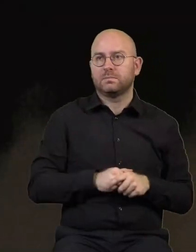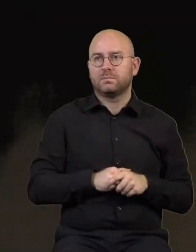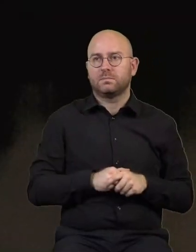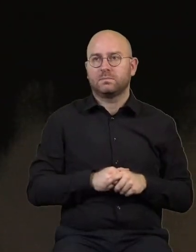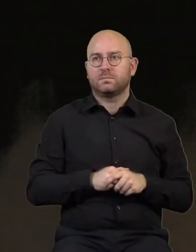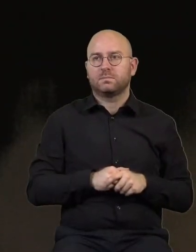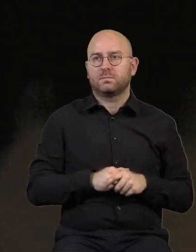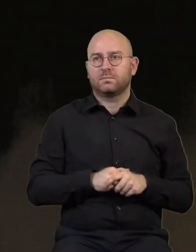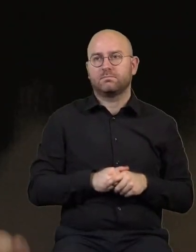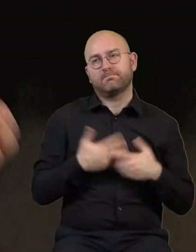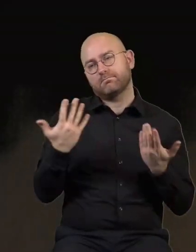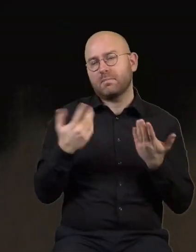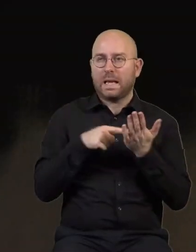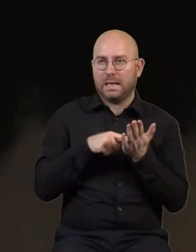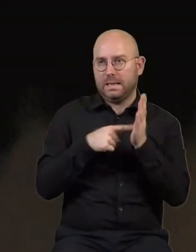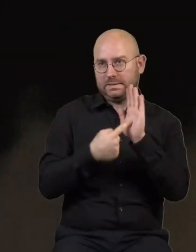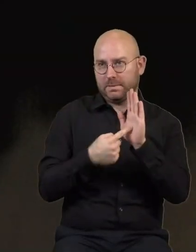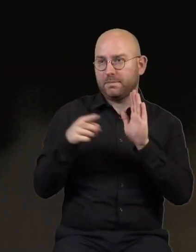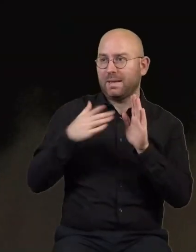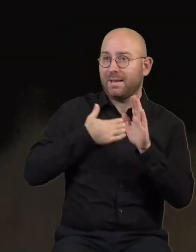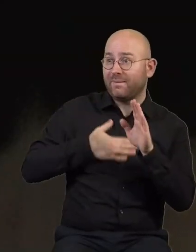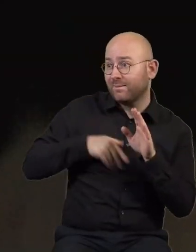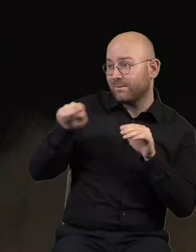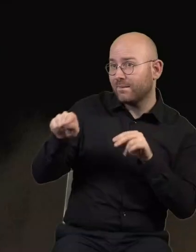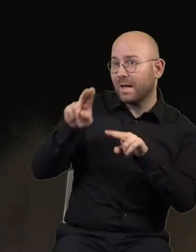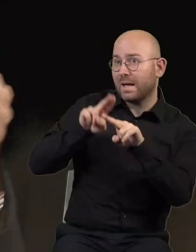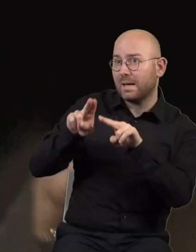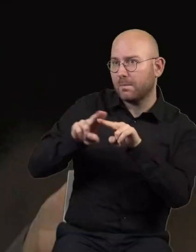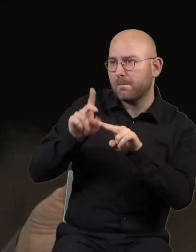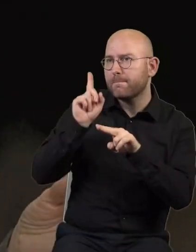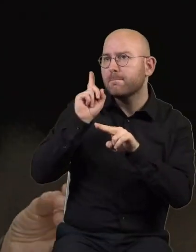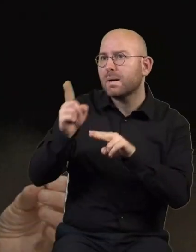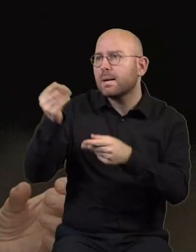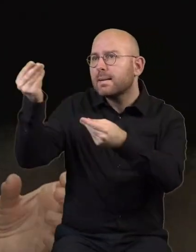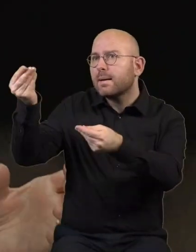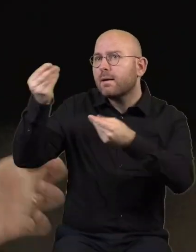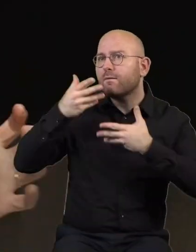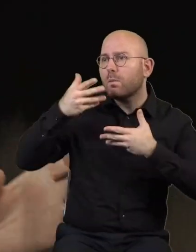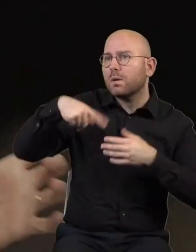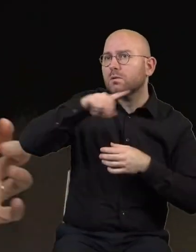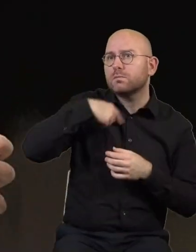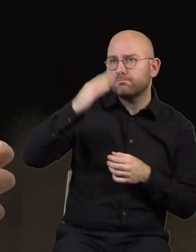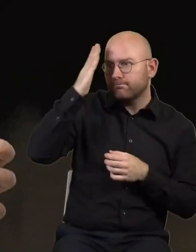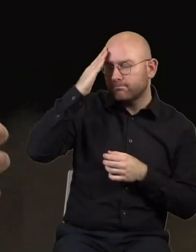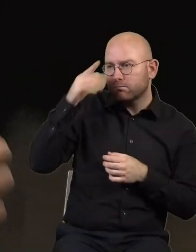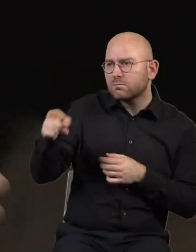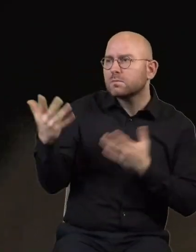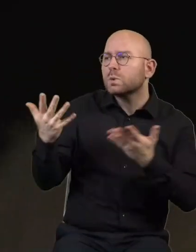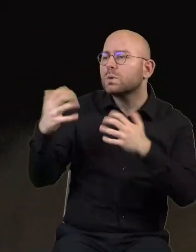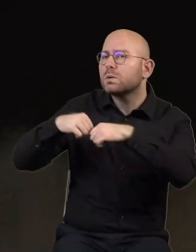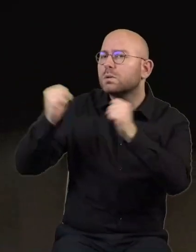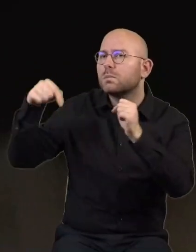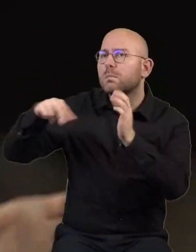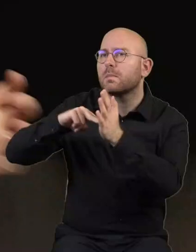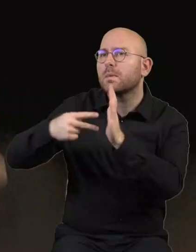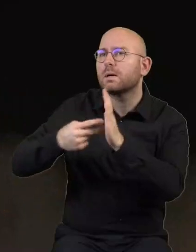about. And that means that although we need clear rules, we need